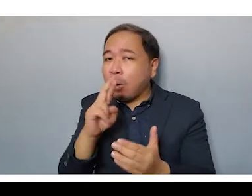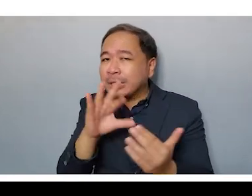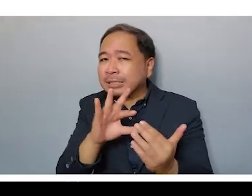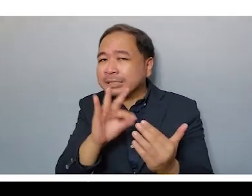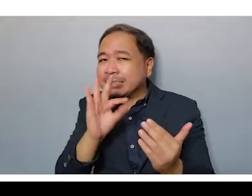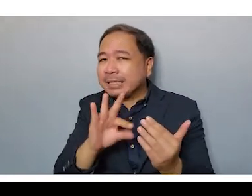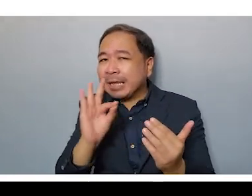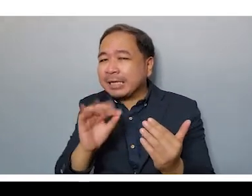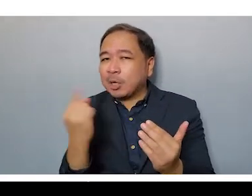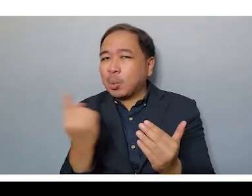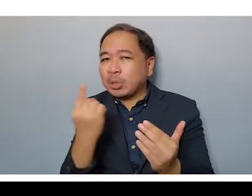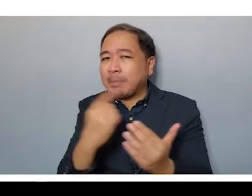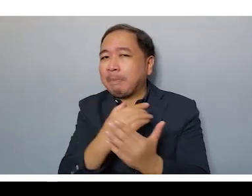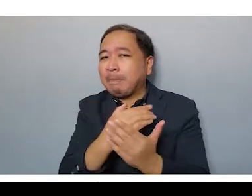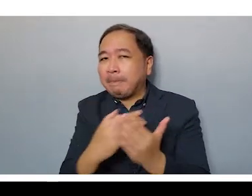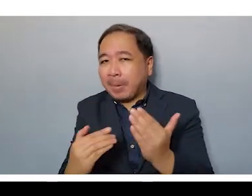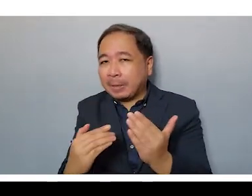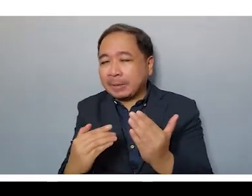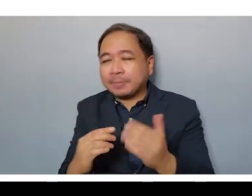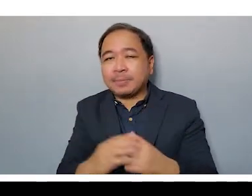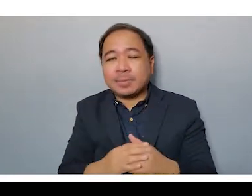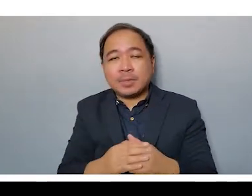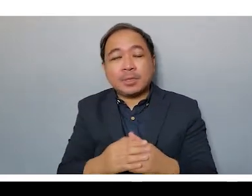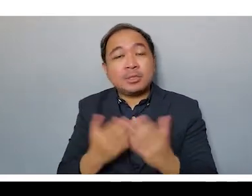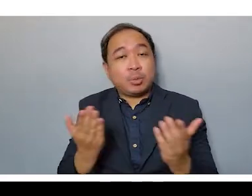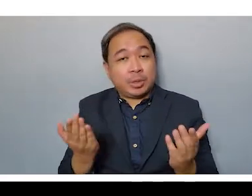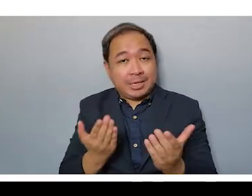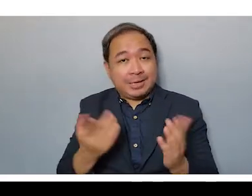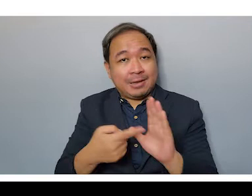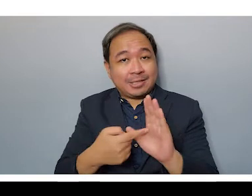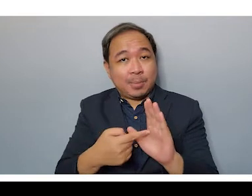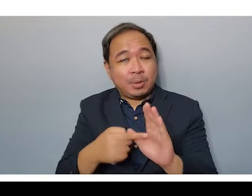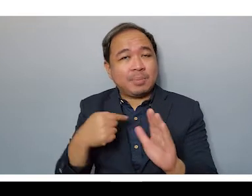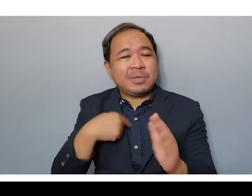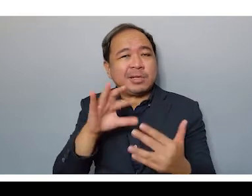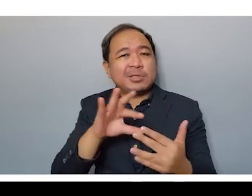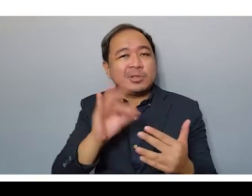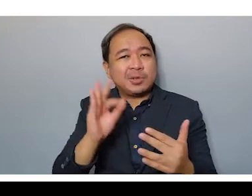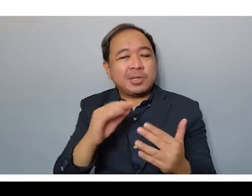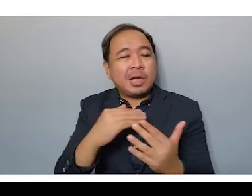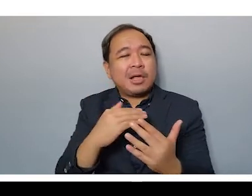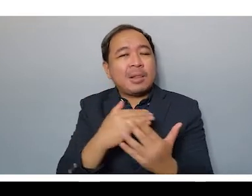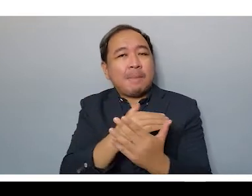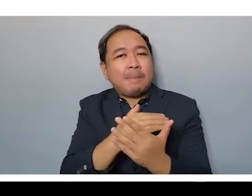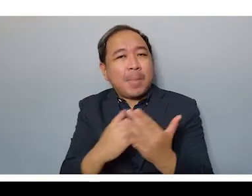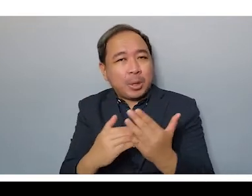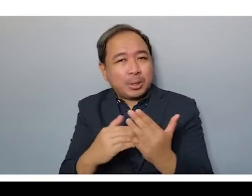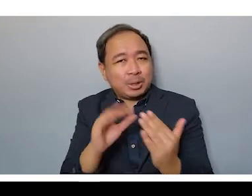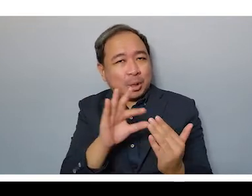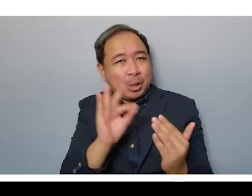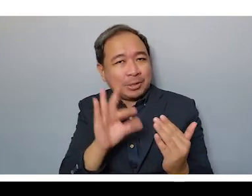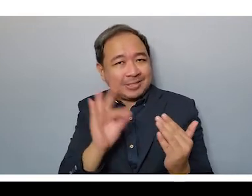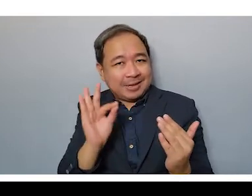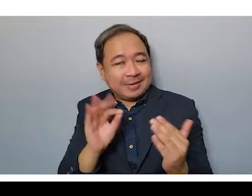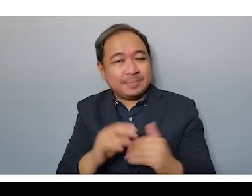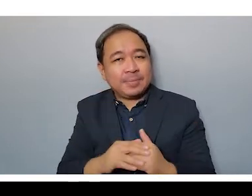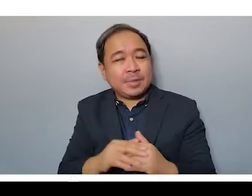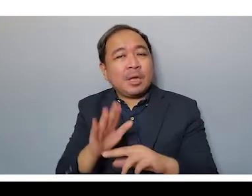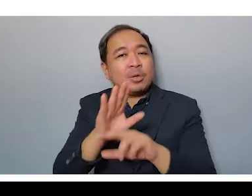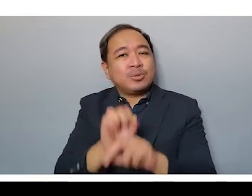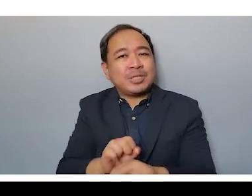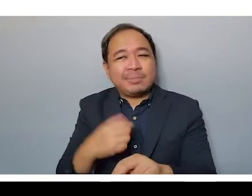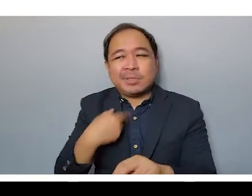components or select components to copy from the course for this example I'm going to choose select components